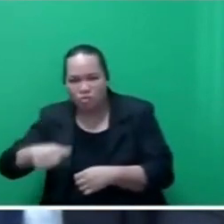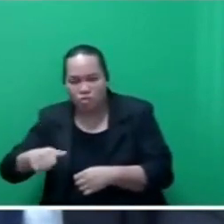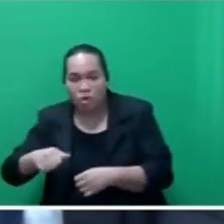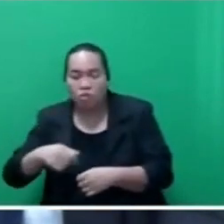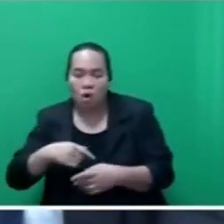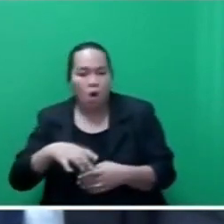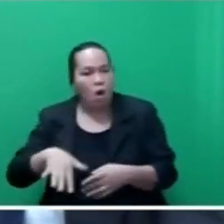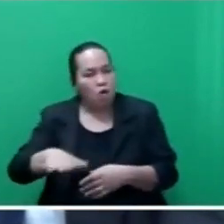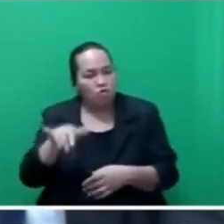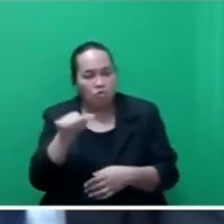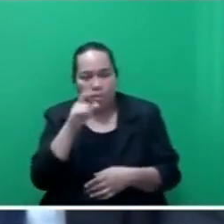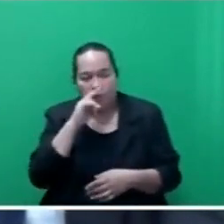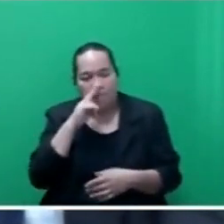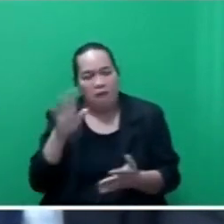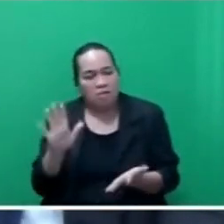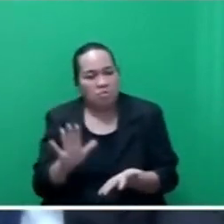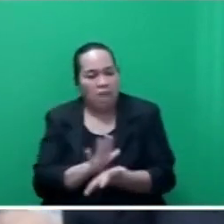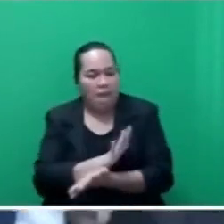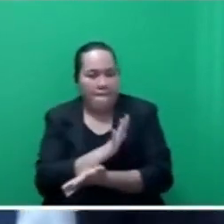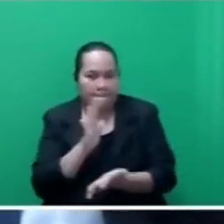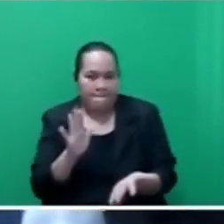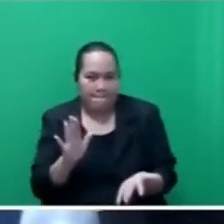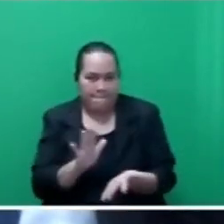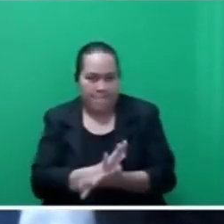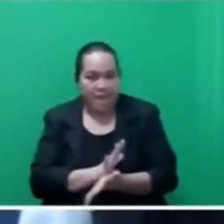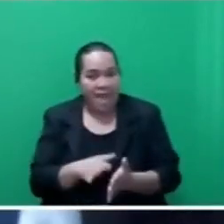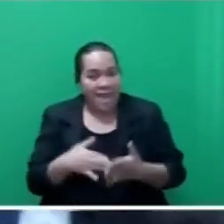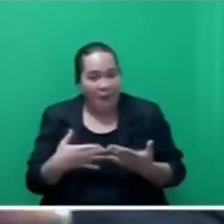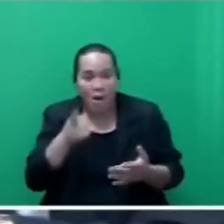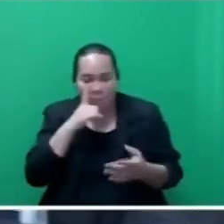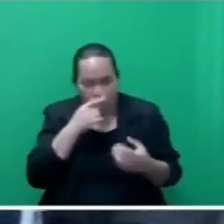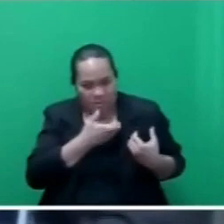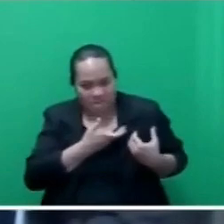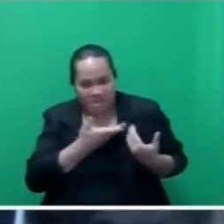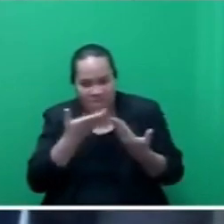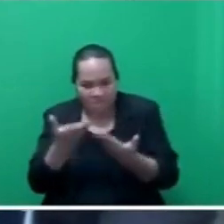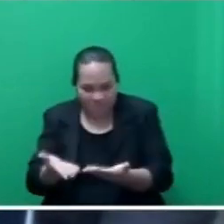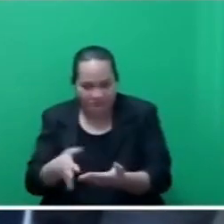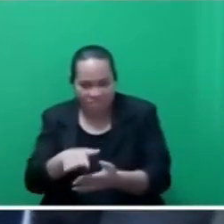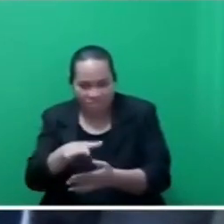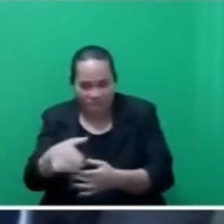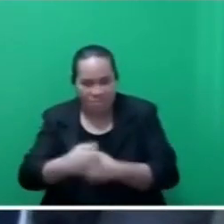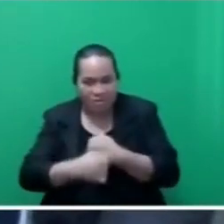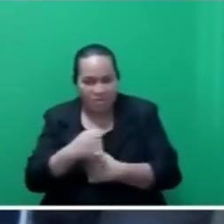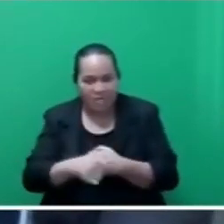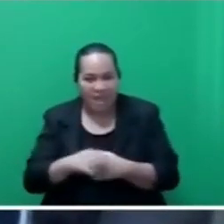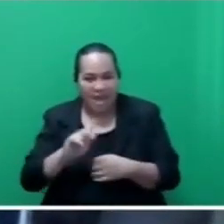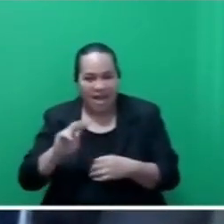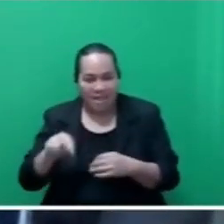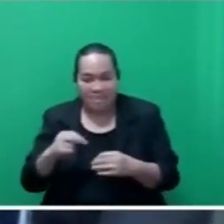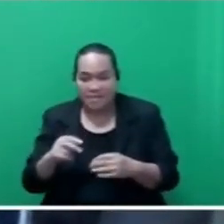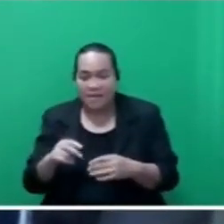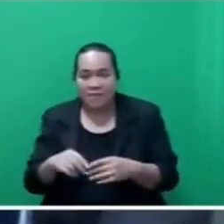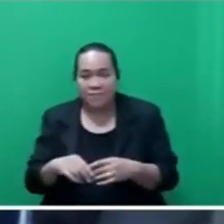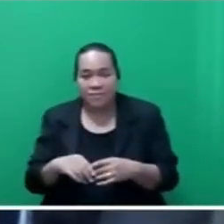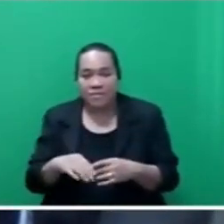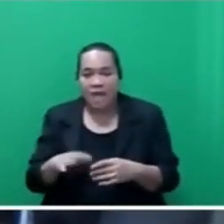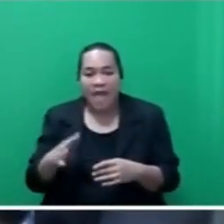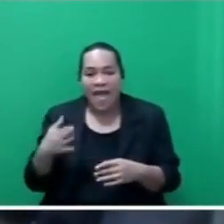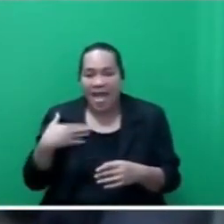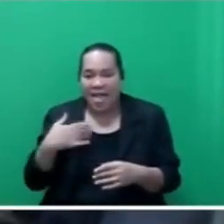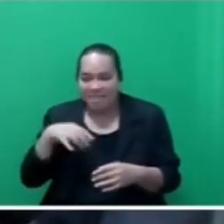very happy with, that our people will be able to be provided to the next available health